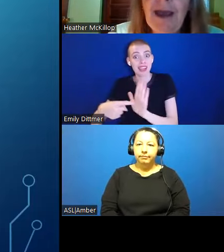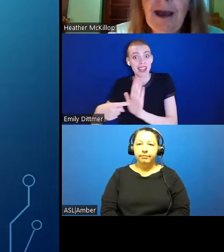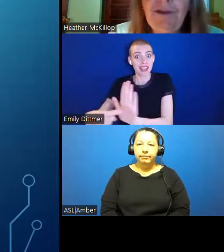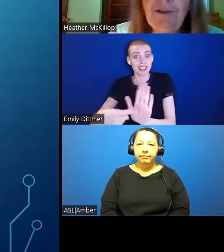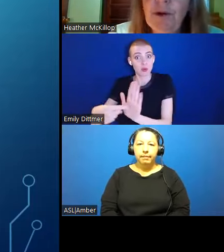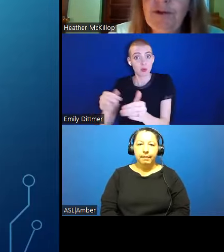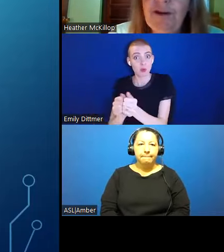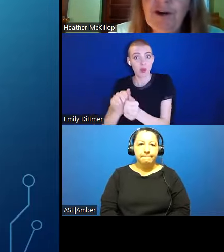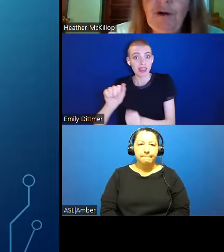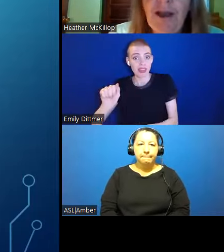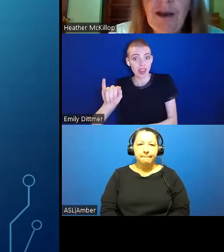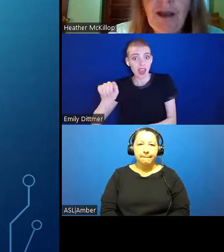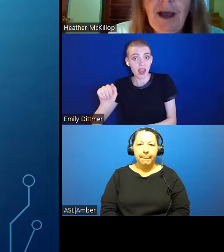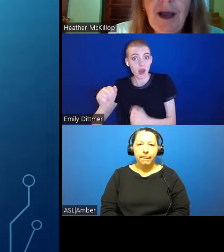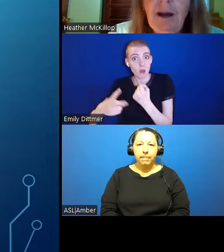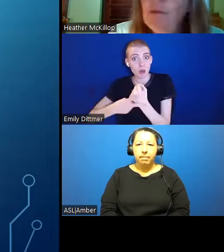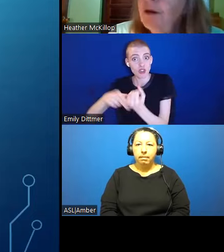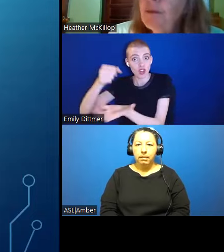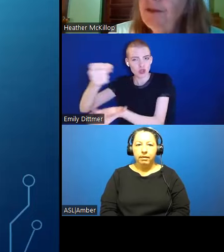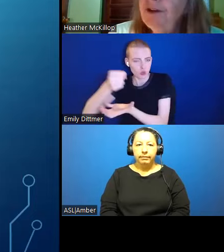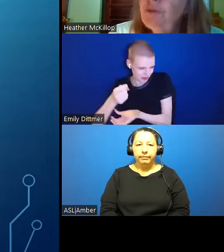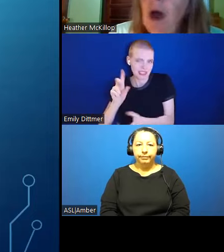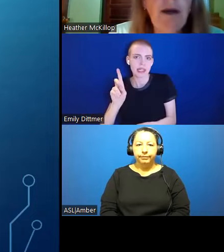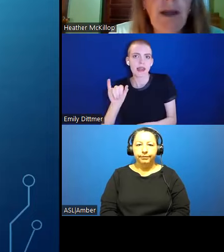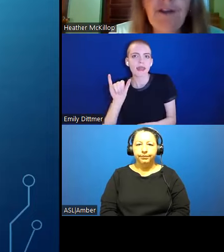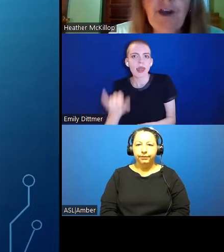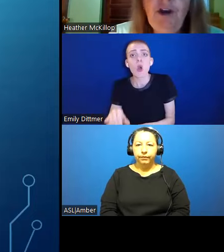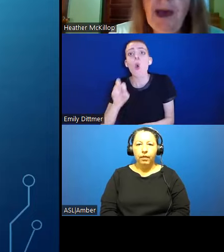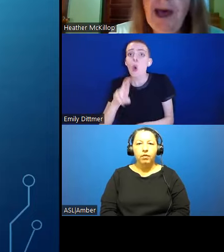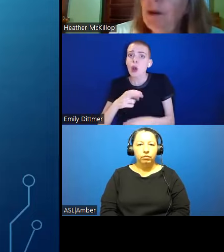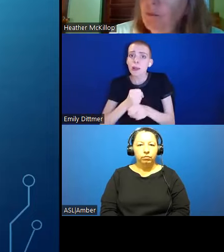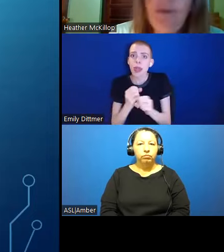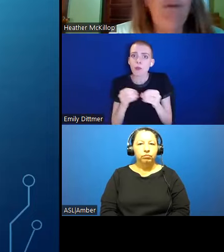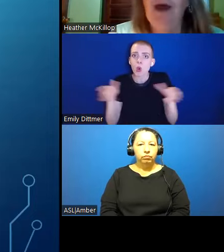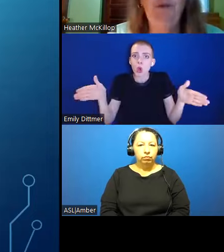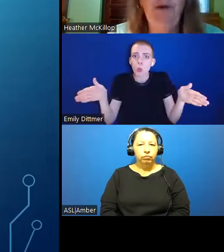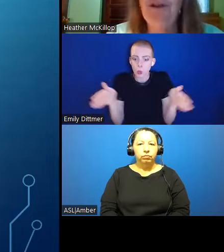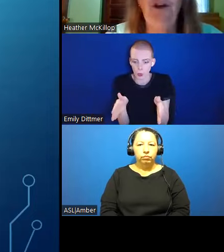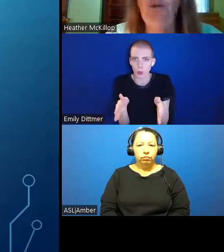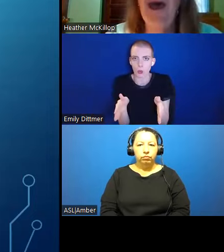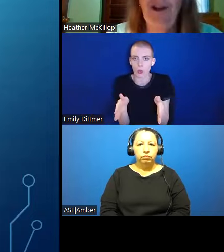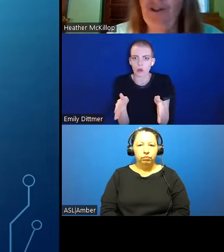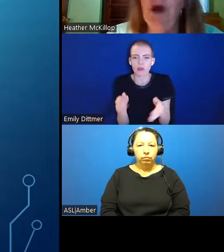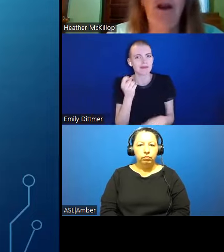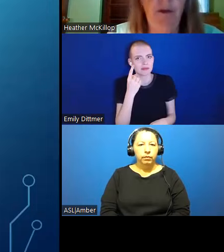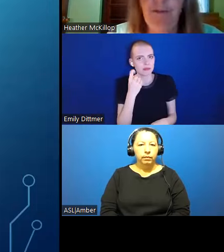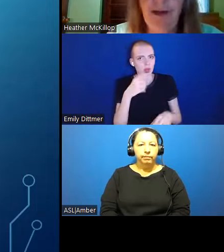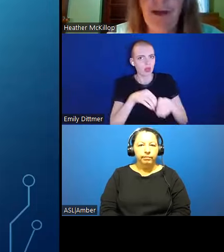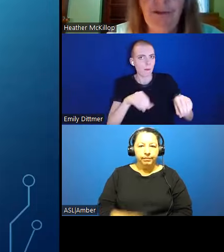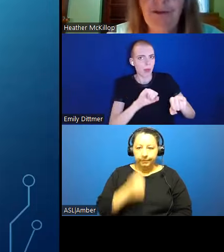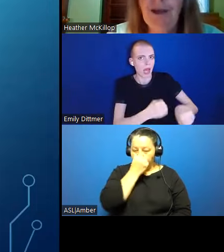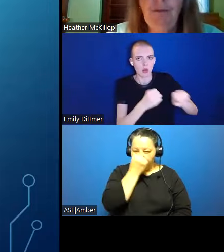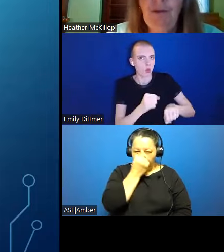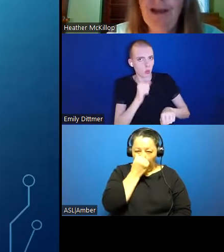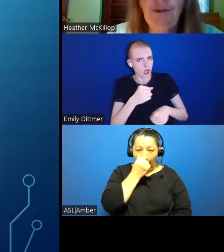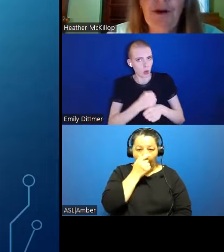the AIA Site Preservation Grant. And we can print things smaller like the canoe paddle, but we do not print the canoe paddle smaller